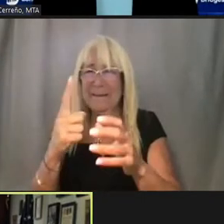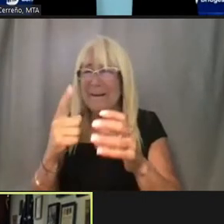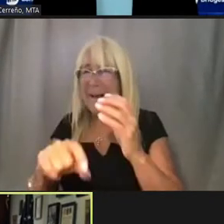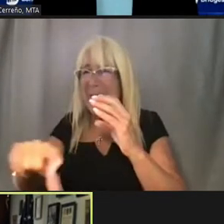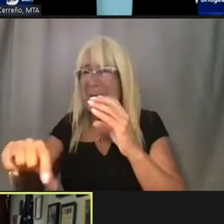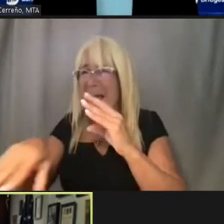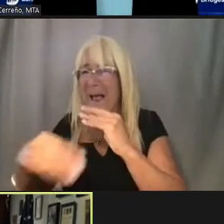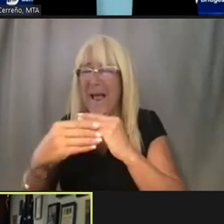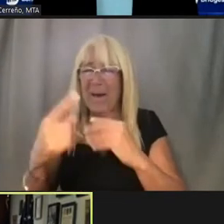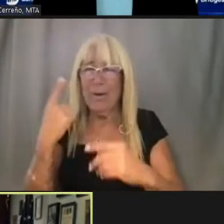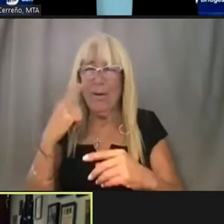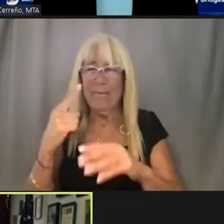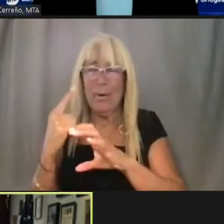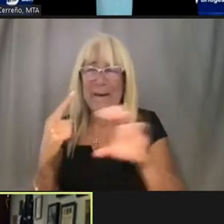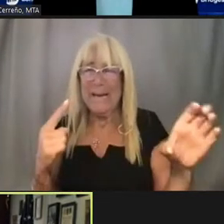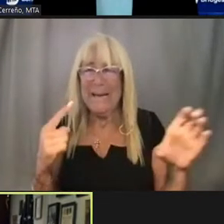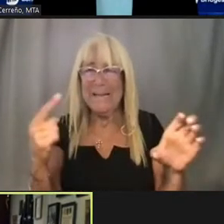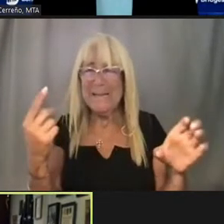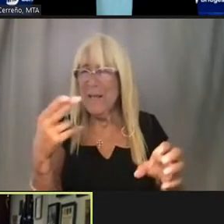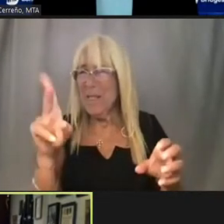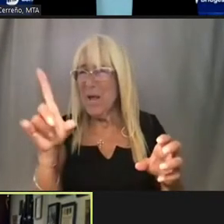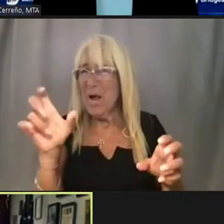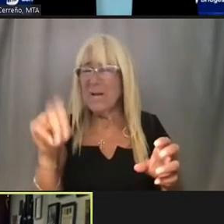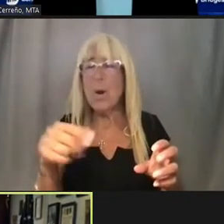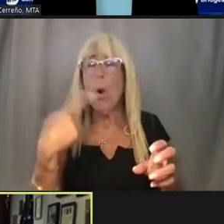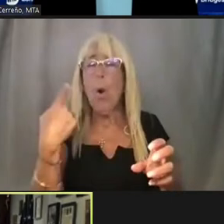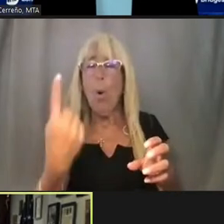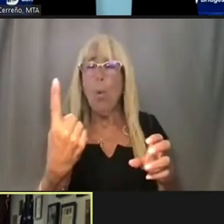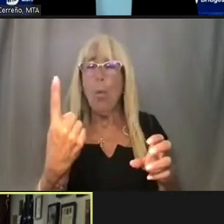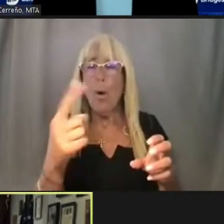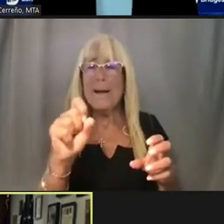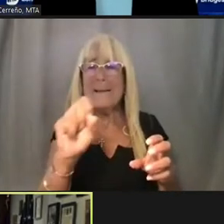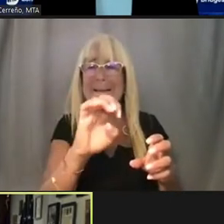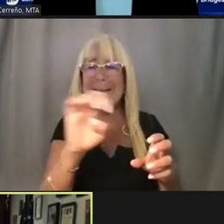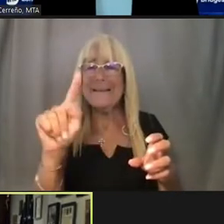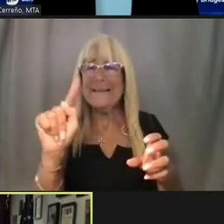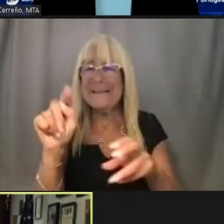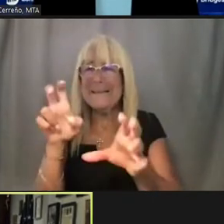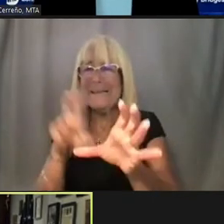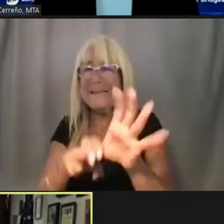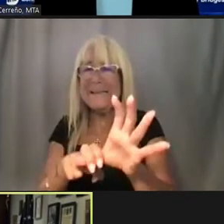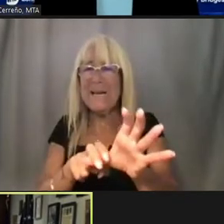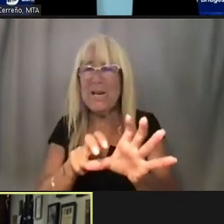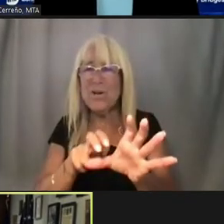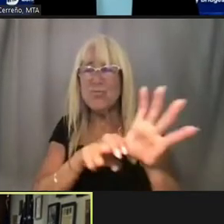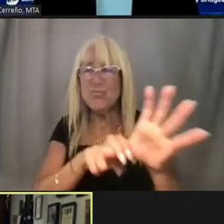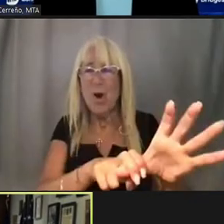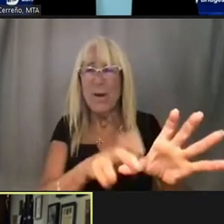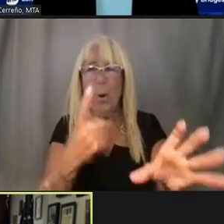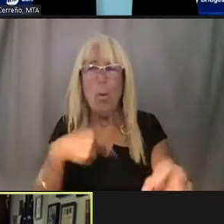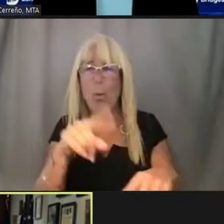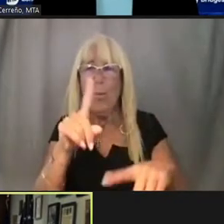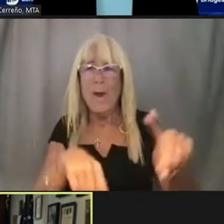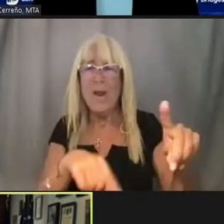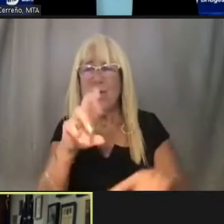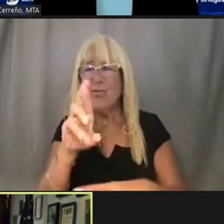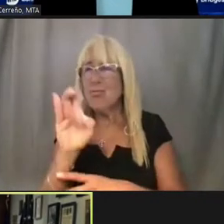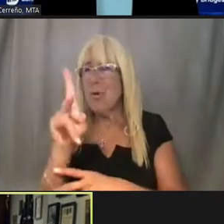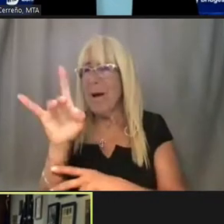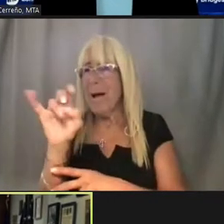Hudson communities yes a premium one-seat ride while we in Rockland still cannot get that basic one-seat service